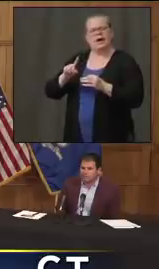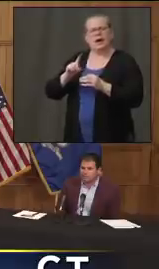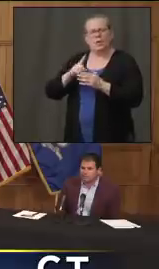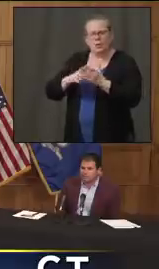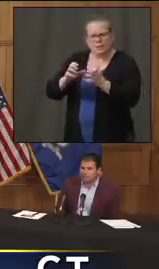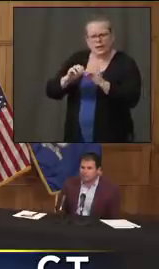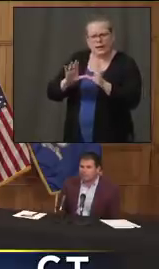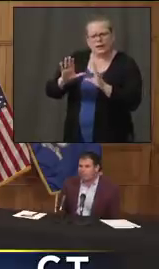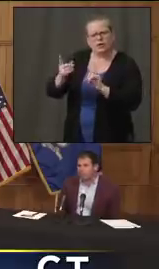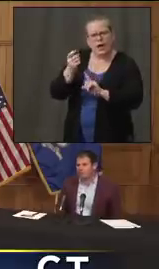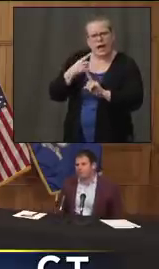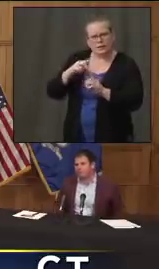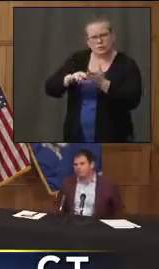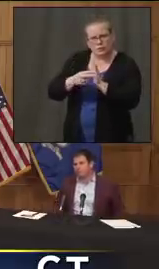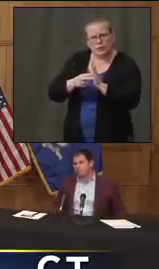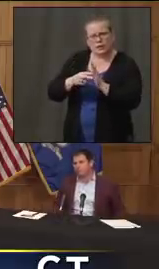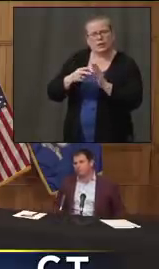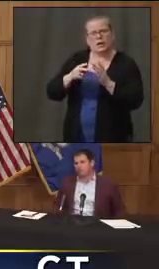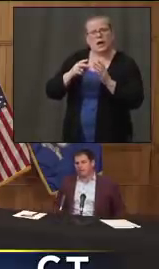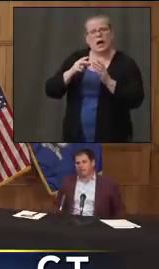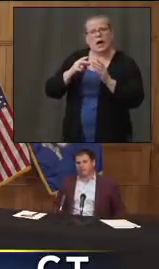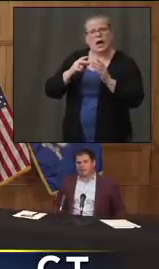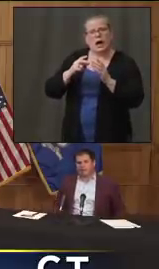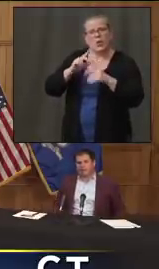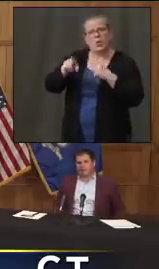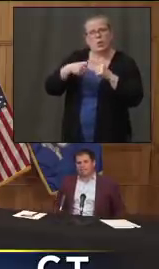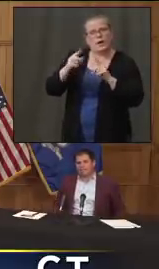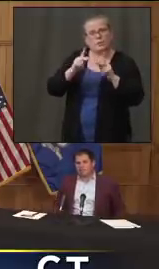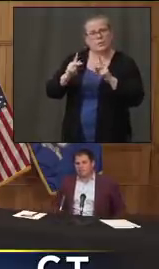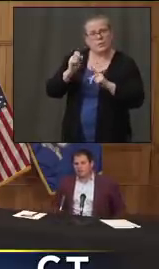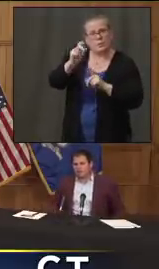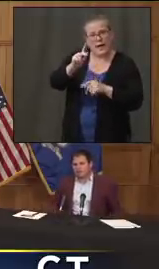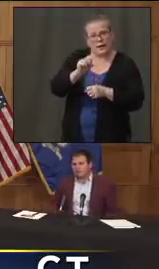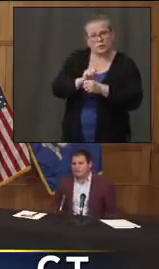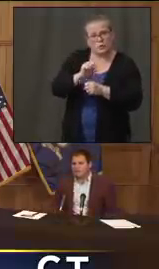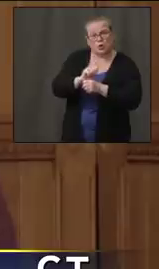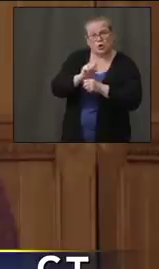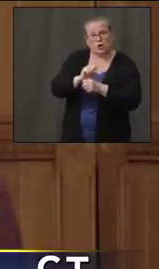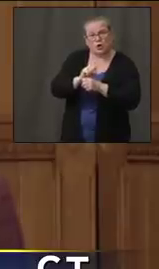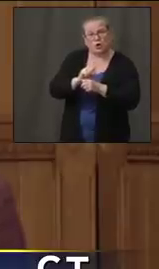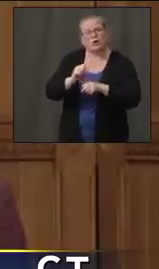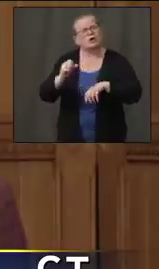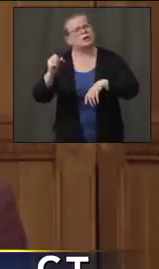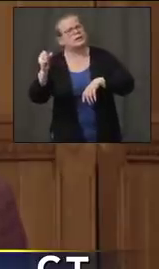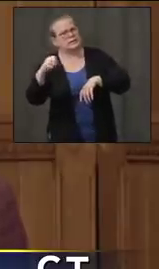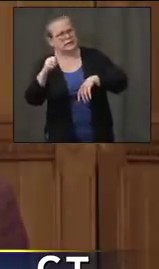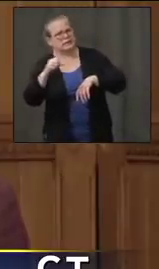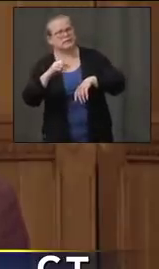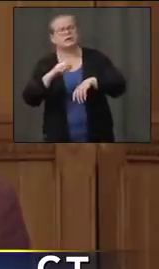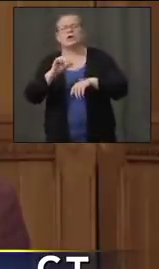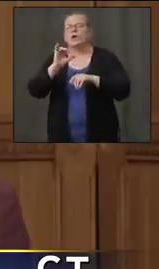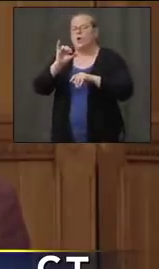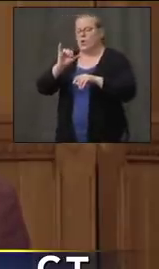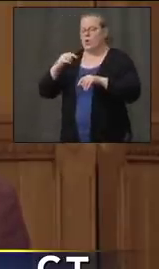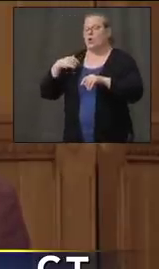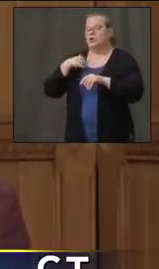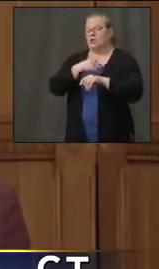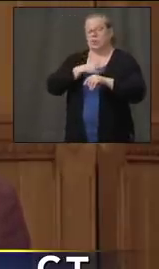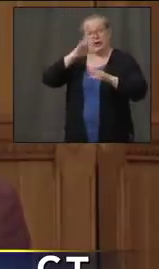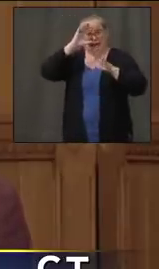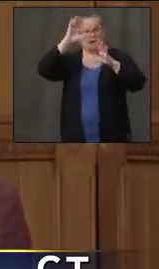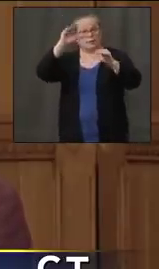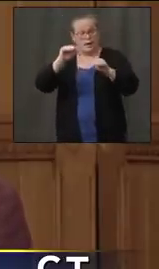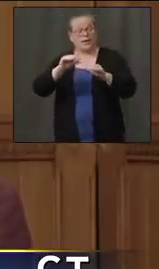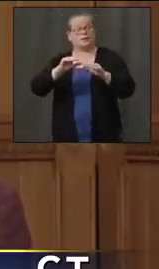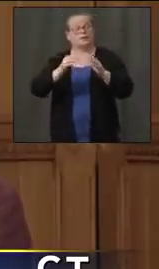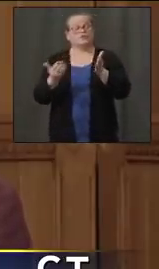Yes, after phase 1 and 2 of the reopening. Thank you. Yeah, so our expectation right now is there's potentially 3 phases of the reopening